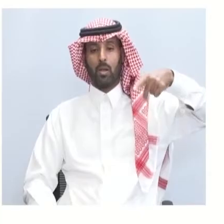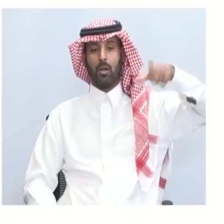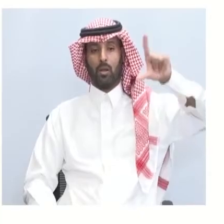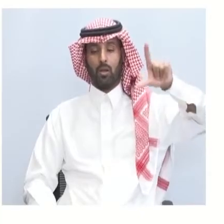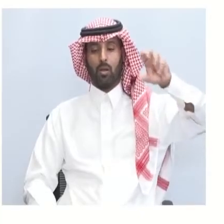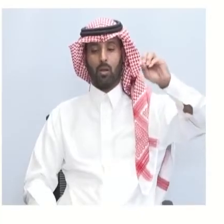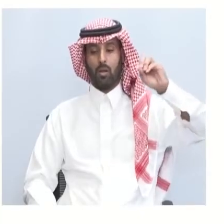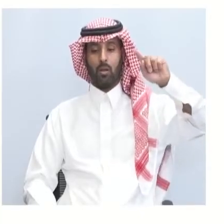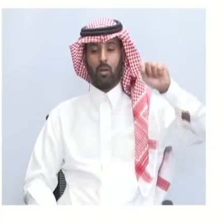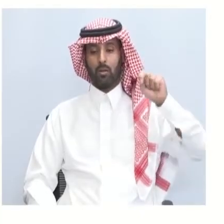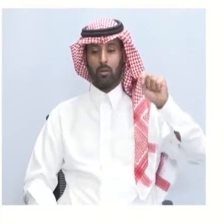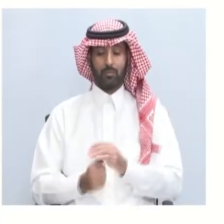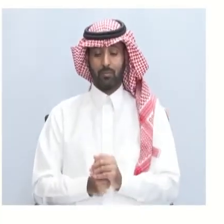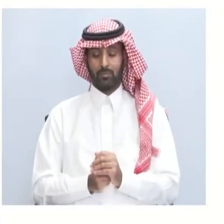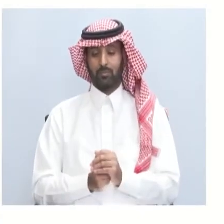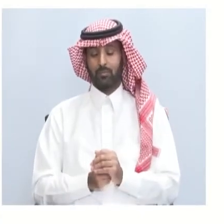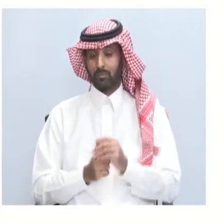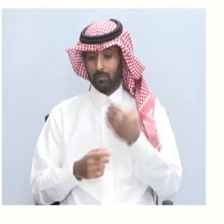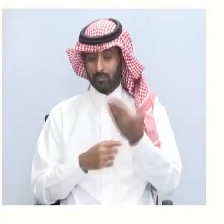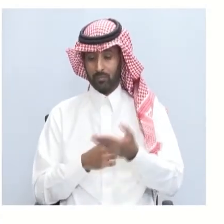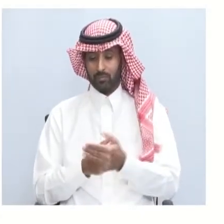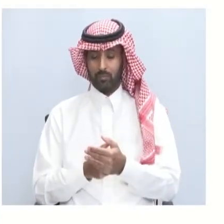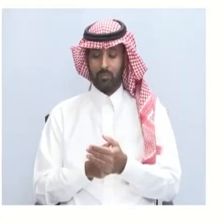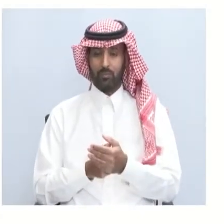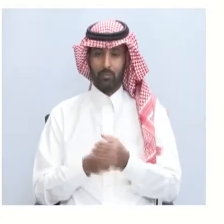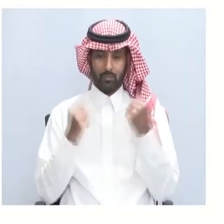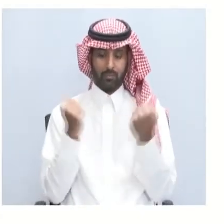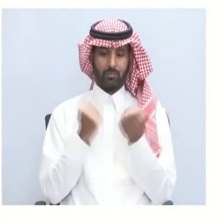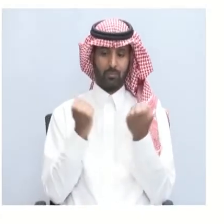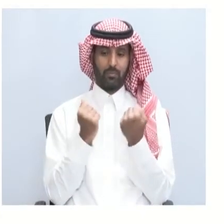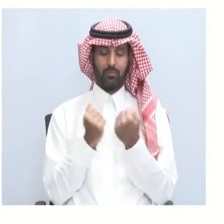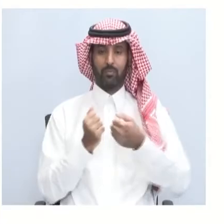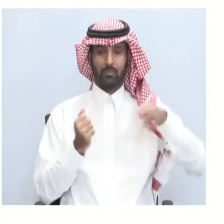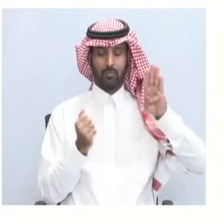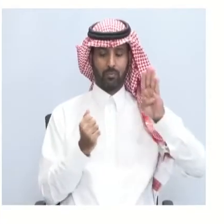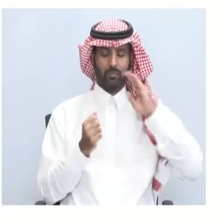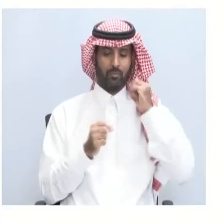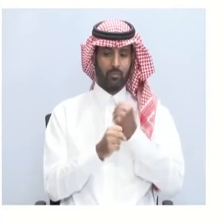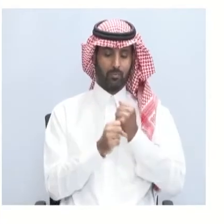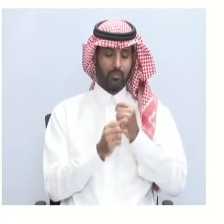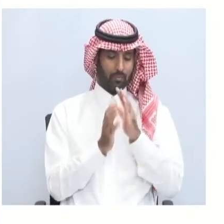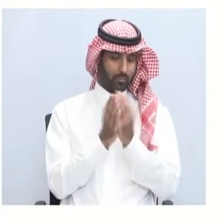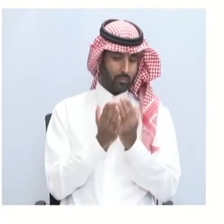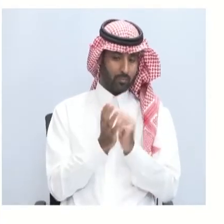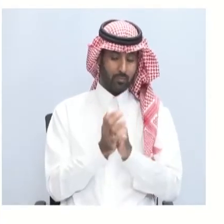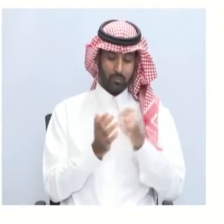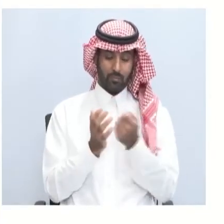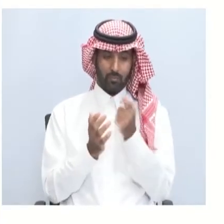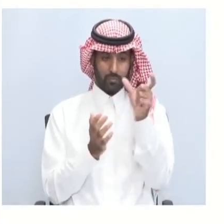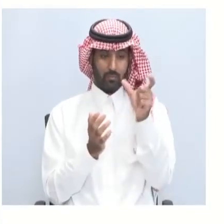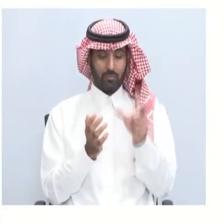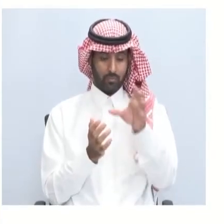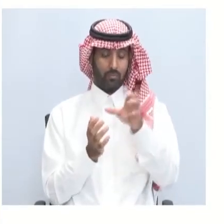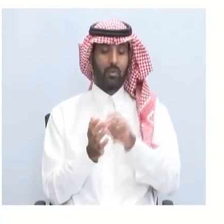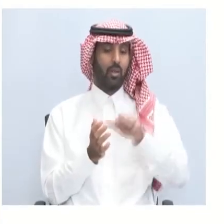the story. So moving on to the next exercise, exercise B in the workbook, right? The words from